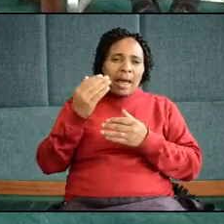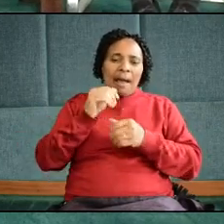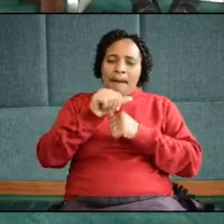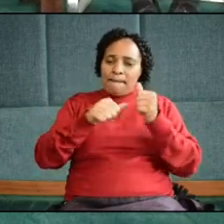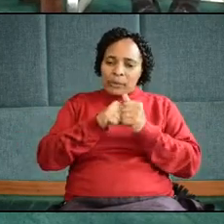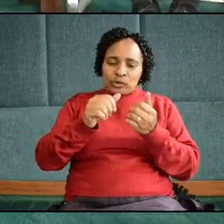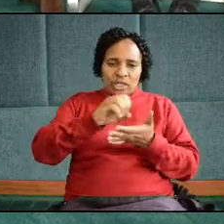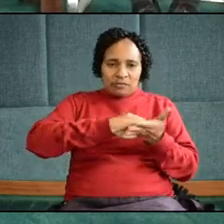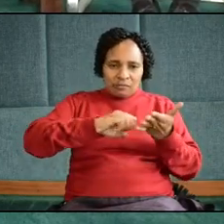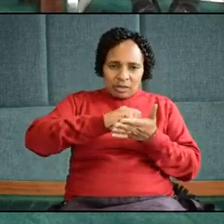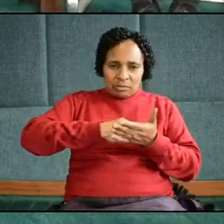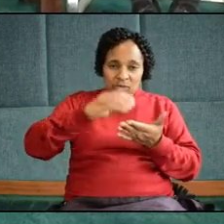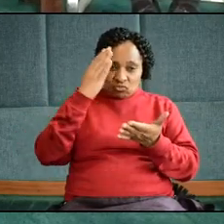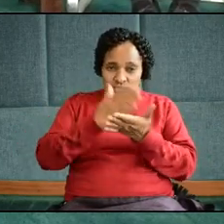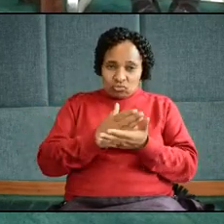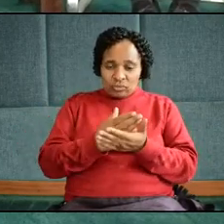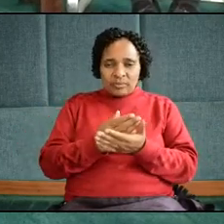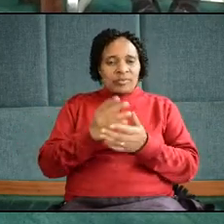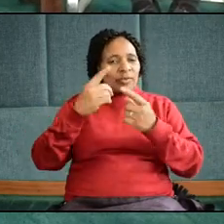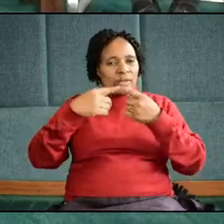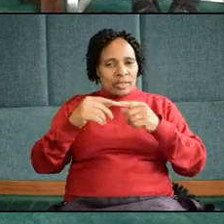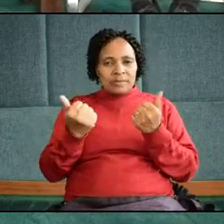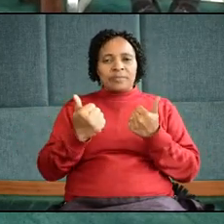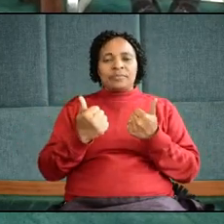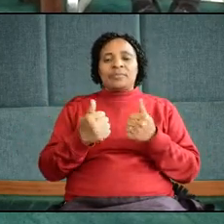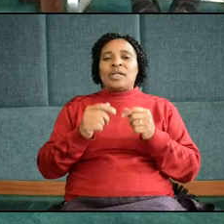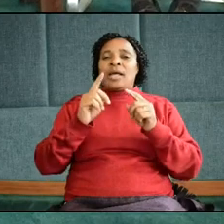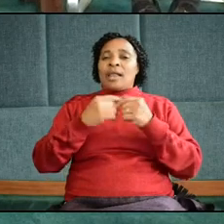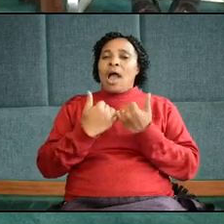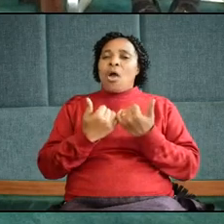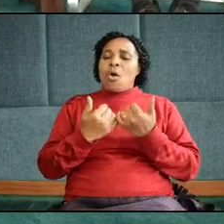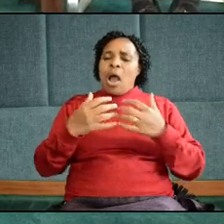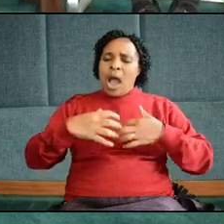Yes. All right. Silas, how can you take care of animals?